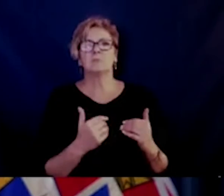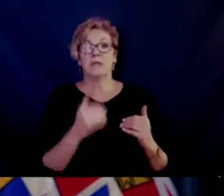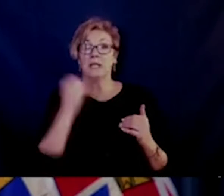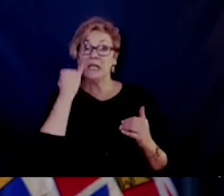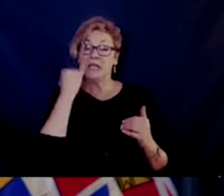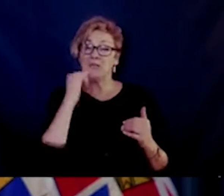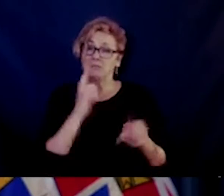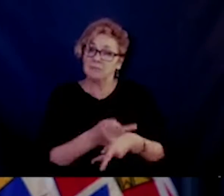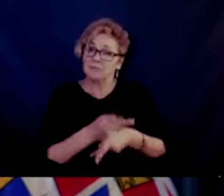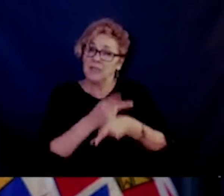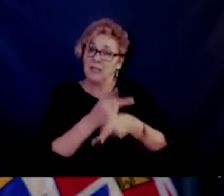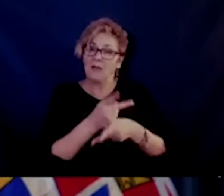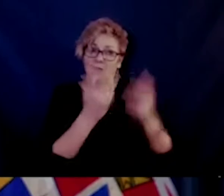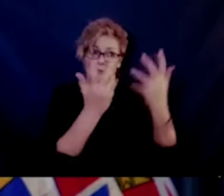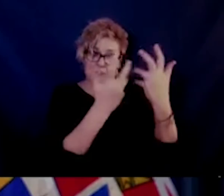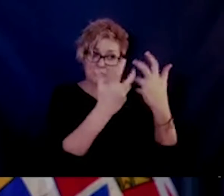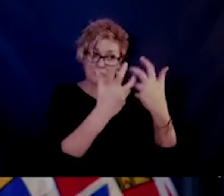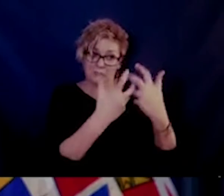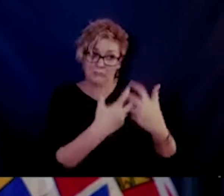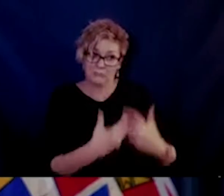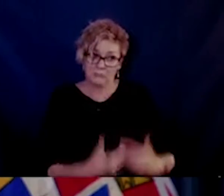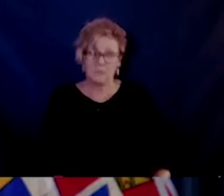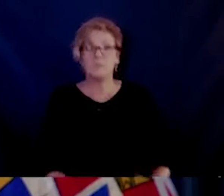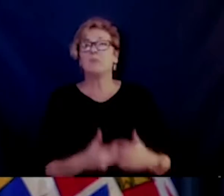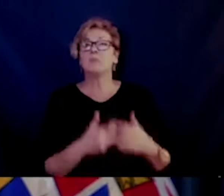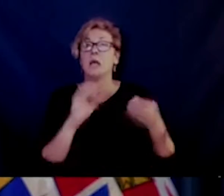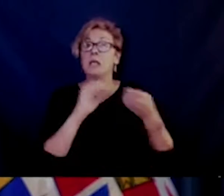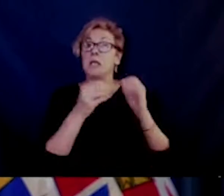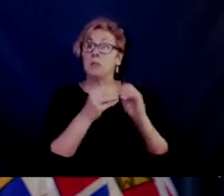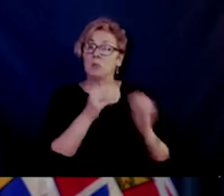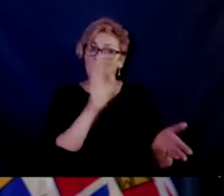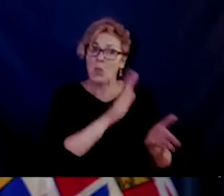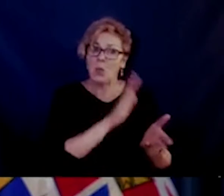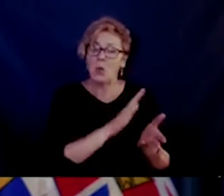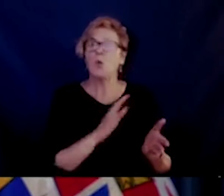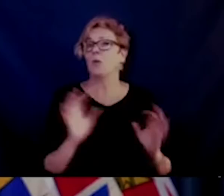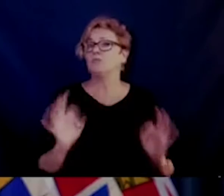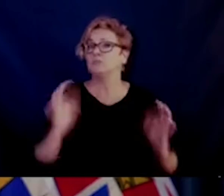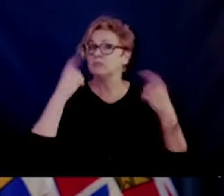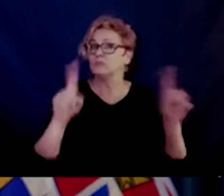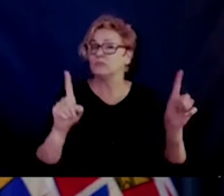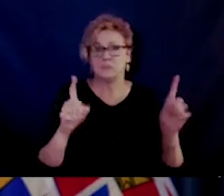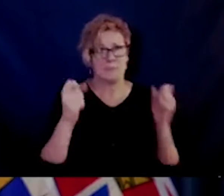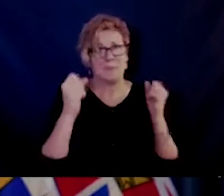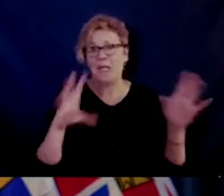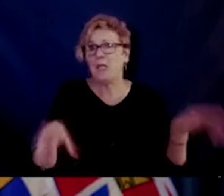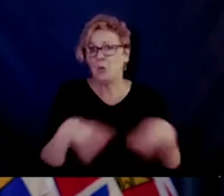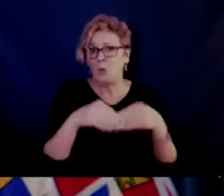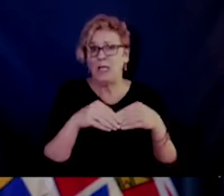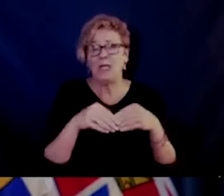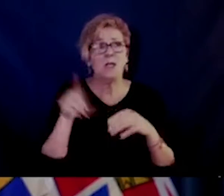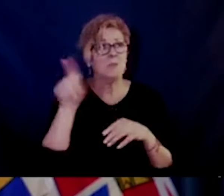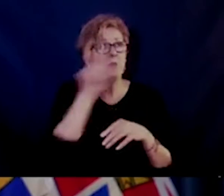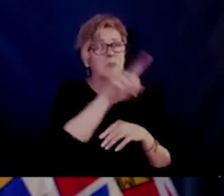But what we're seeing is creep. People are getting tired of that. And so or they feel that they want to have